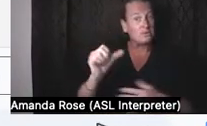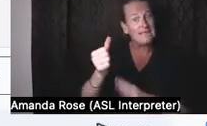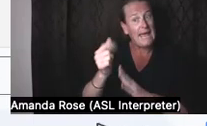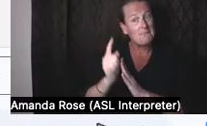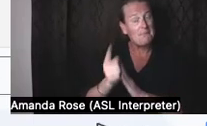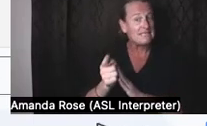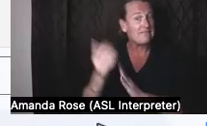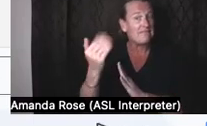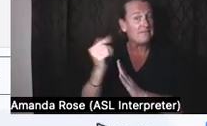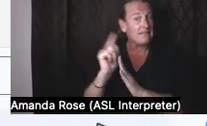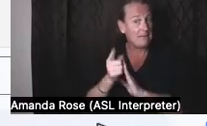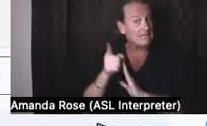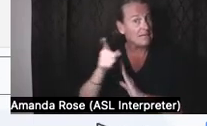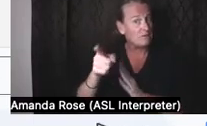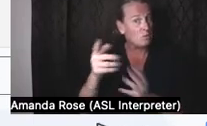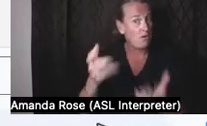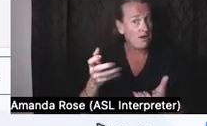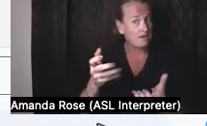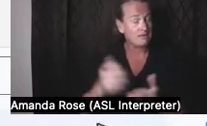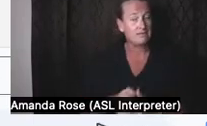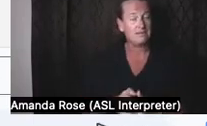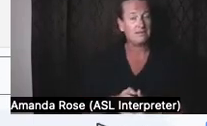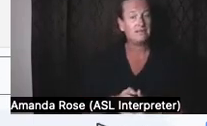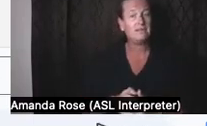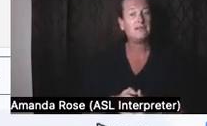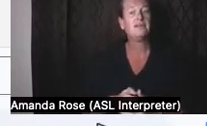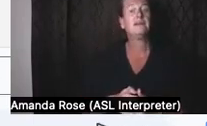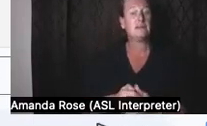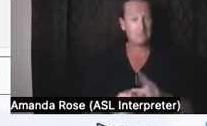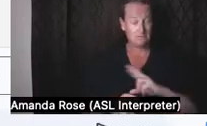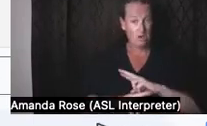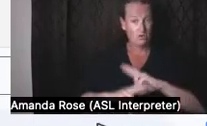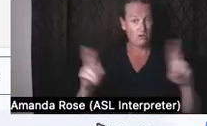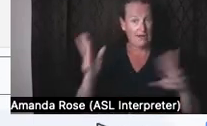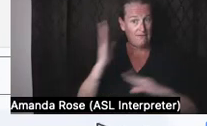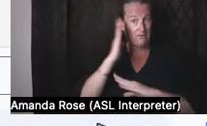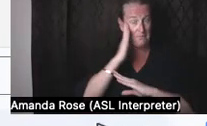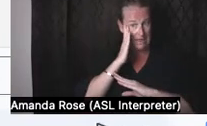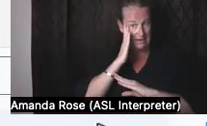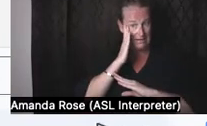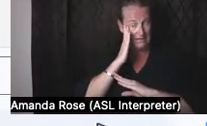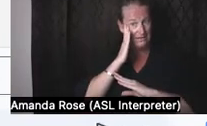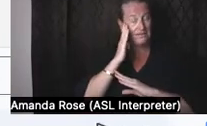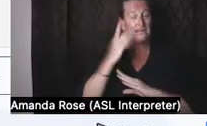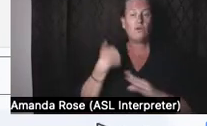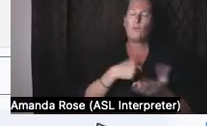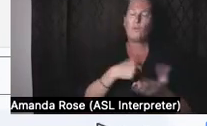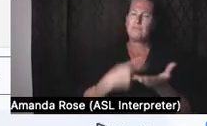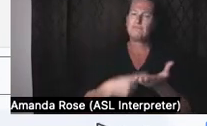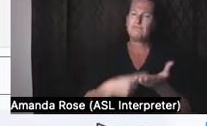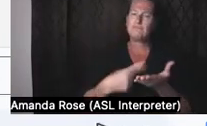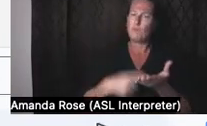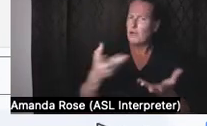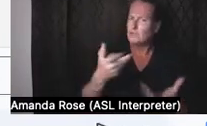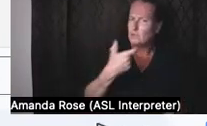want to watch? And then once we're ready, you know, to go to bed, we kind of go over what she watched or what